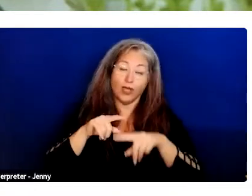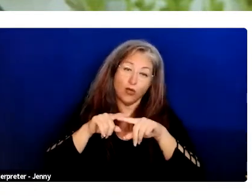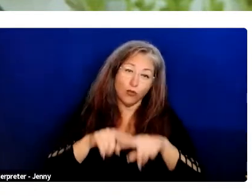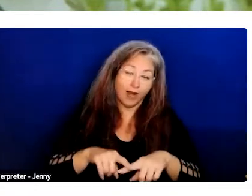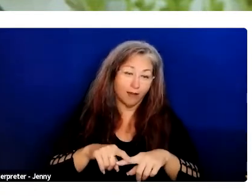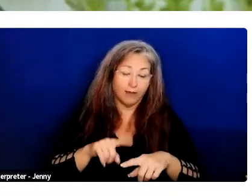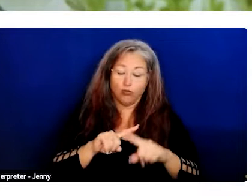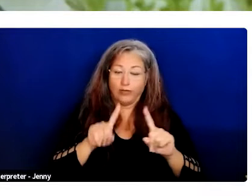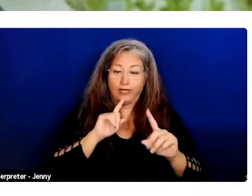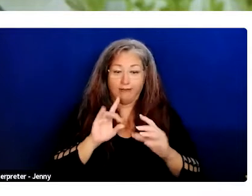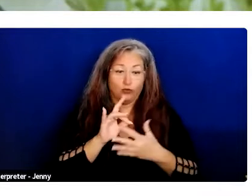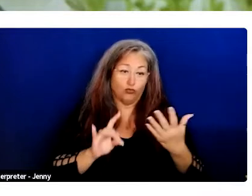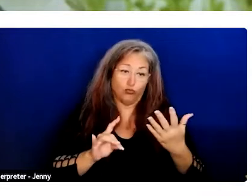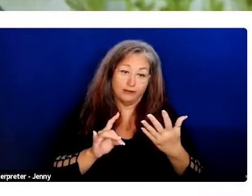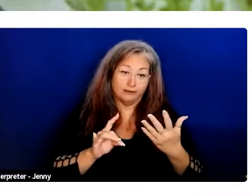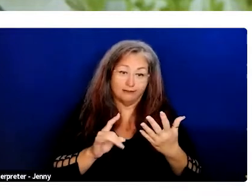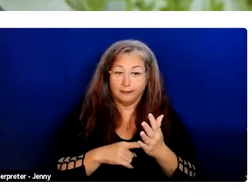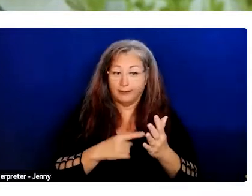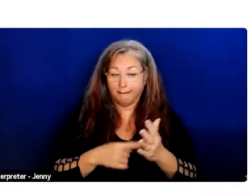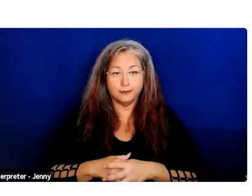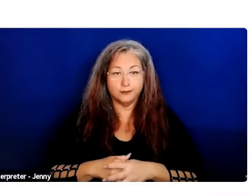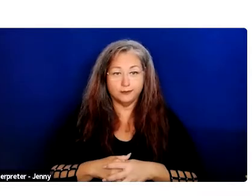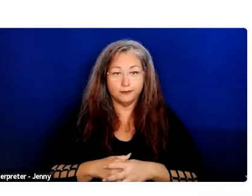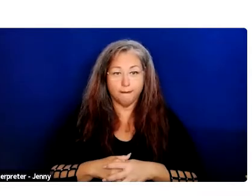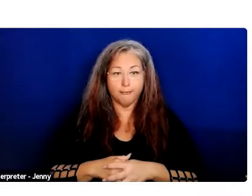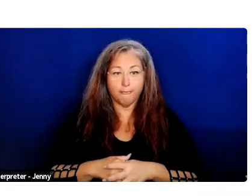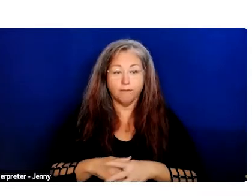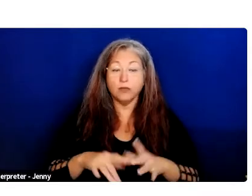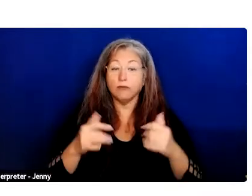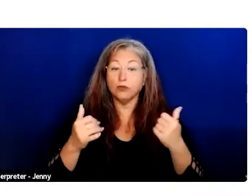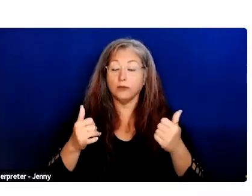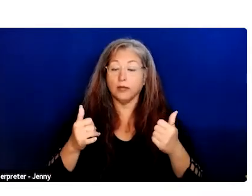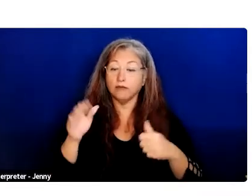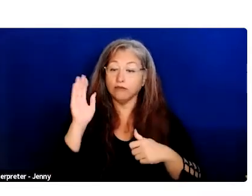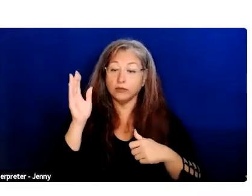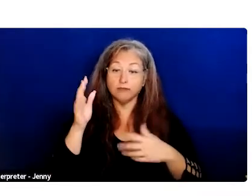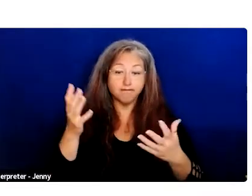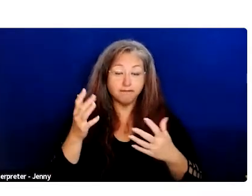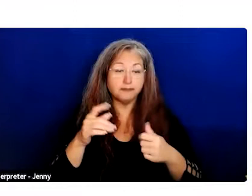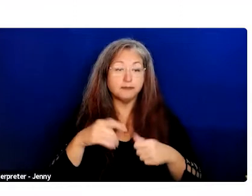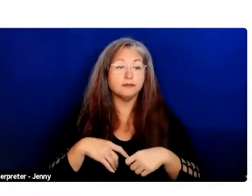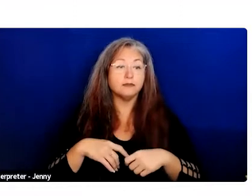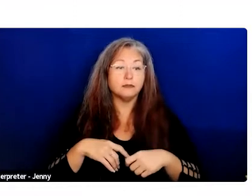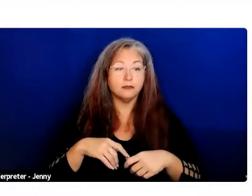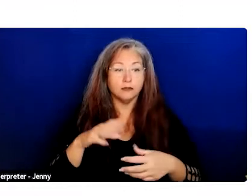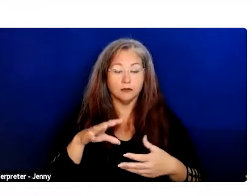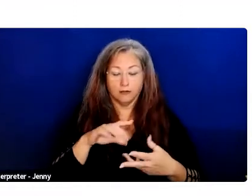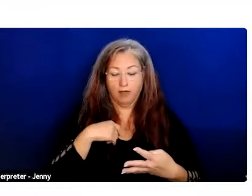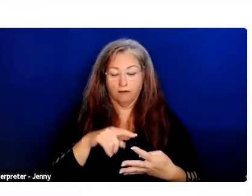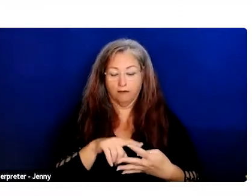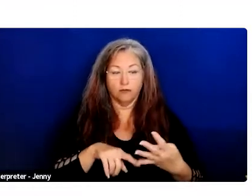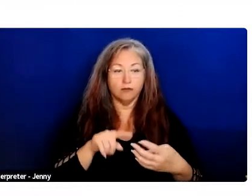not. Next slide, please. So for today's presentation, I am going to cover